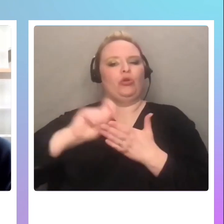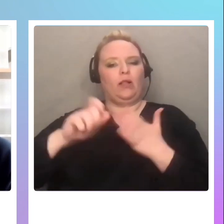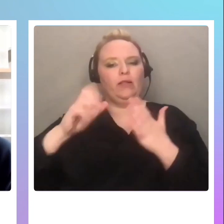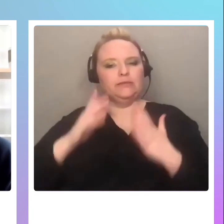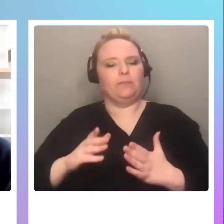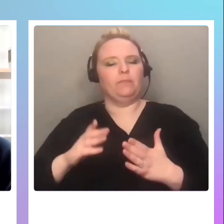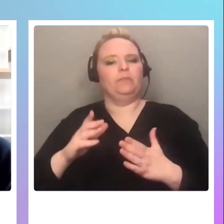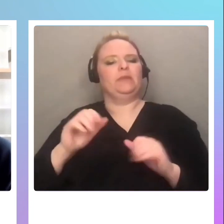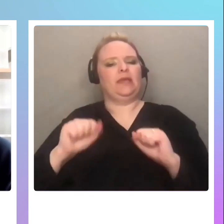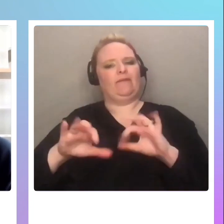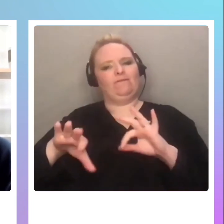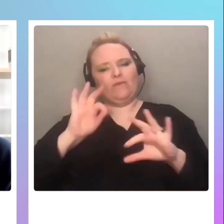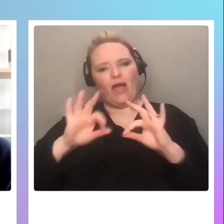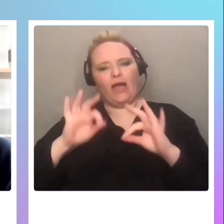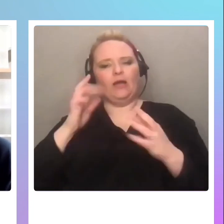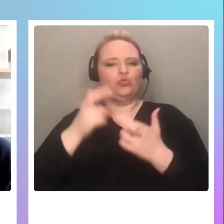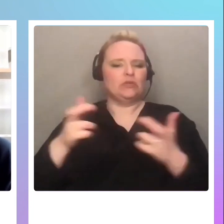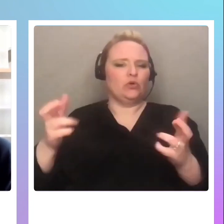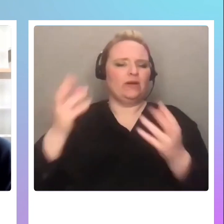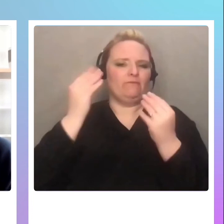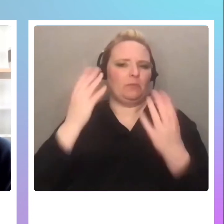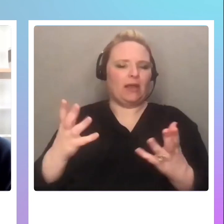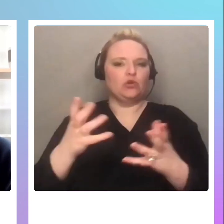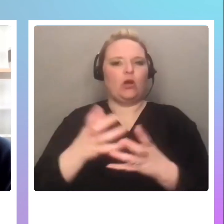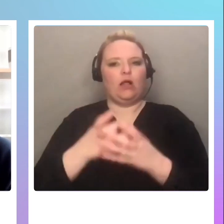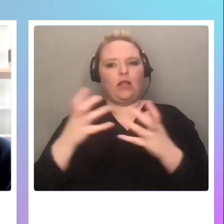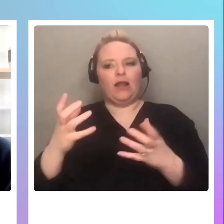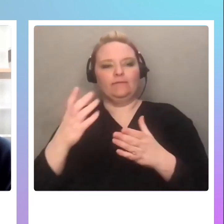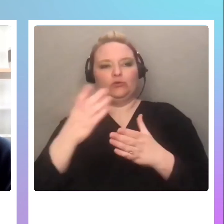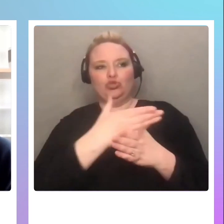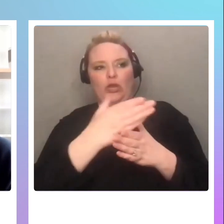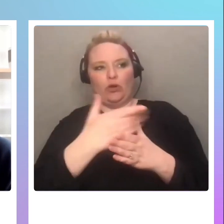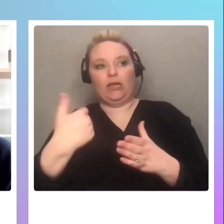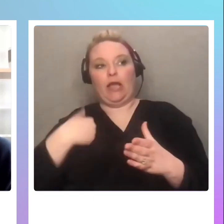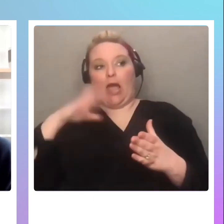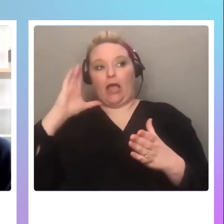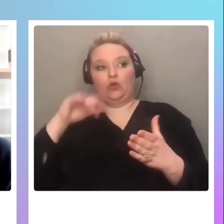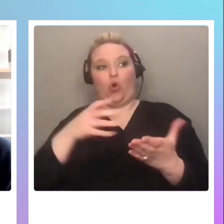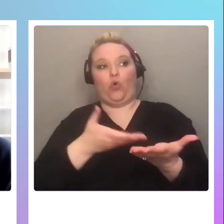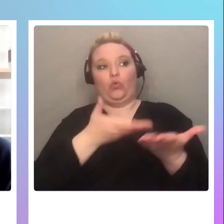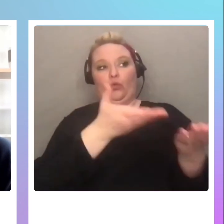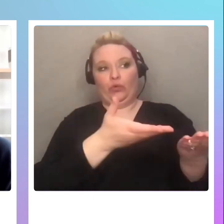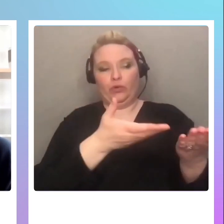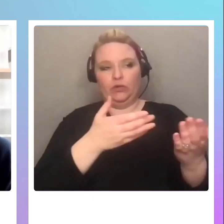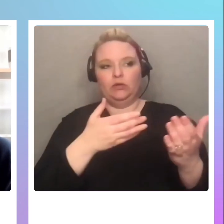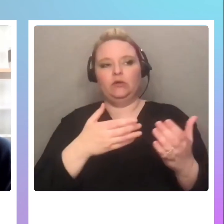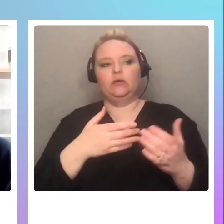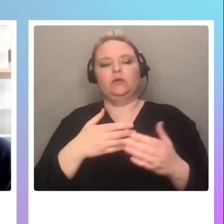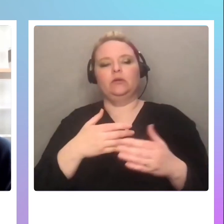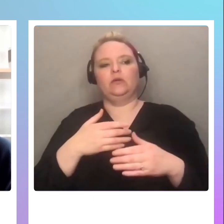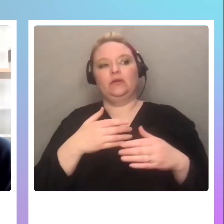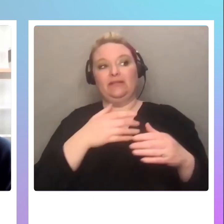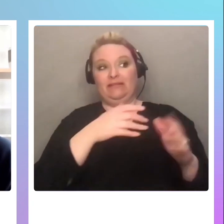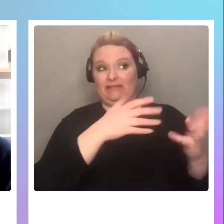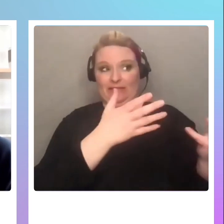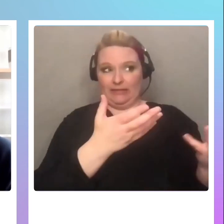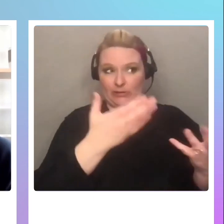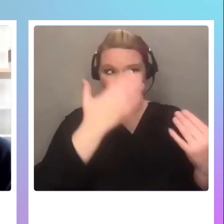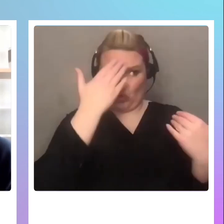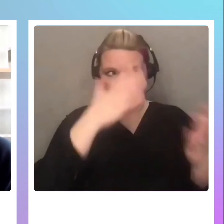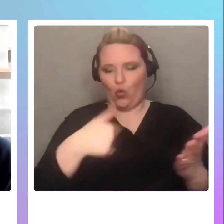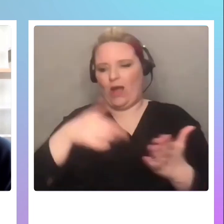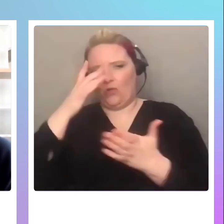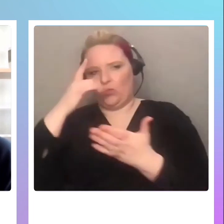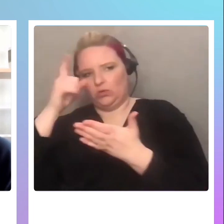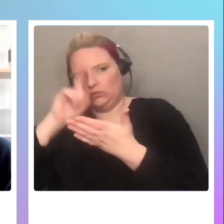find resources and information. So it's a lot of sharing what I do know, and a lot of how to find that information,